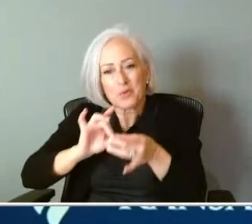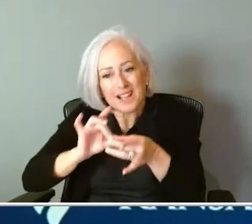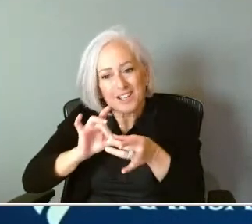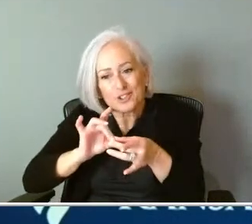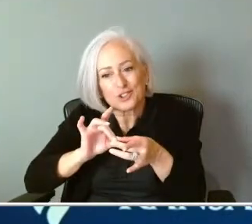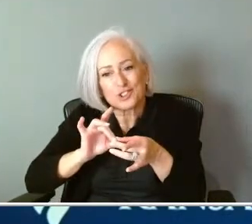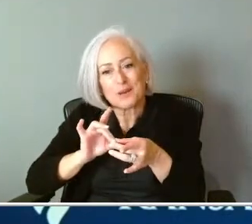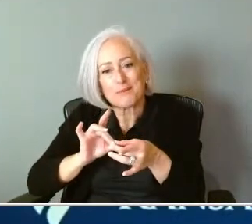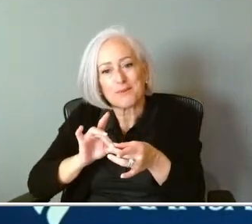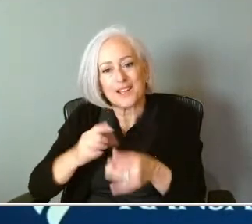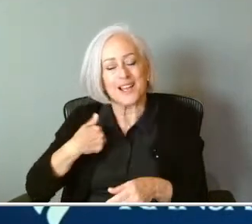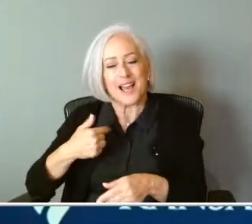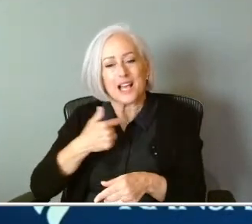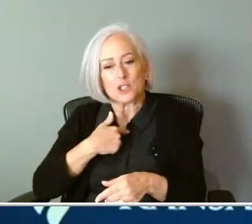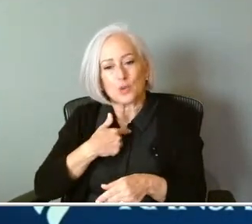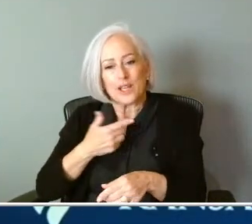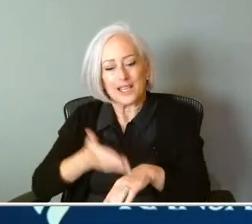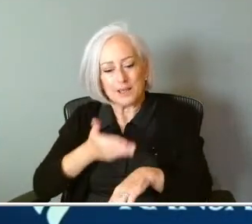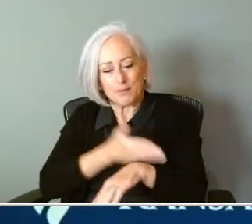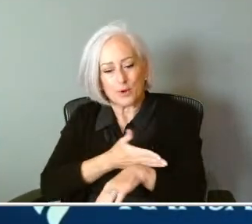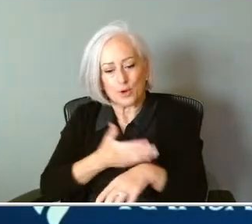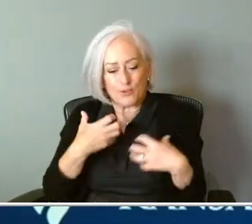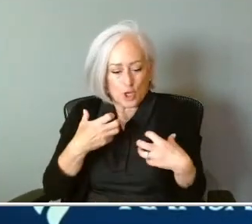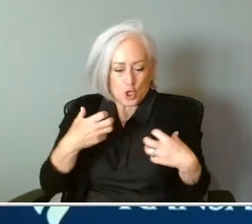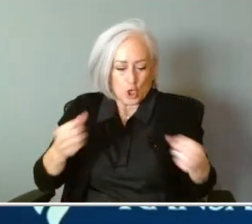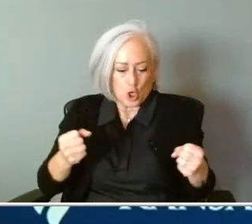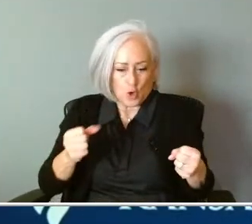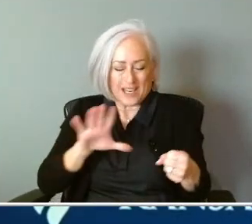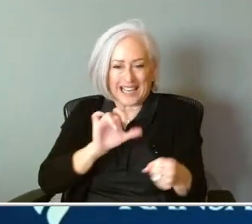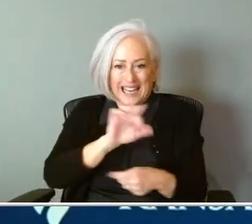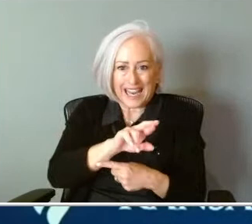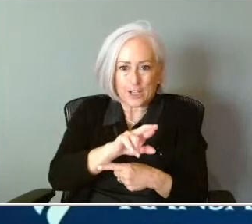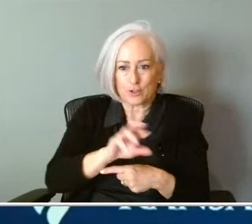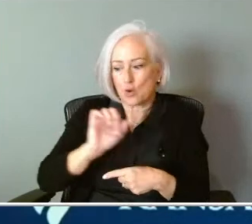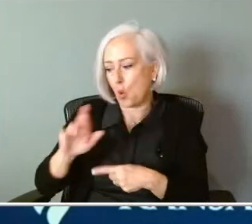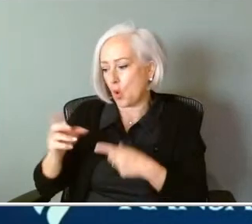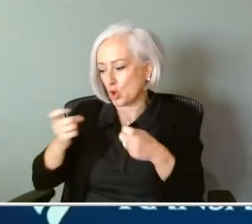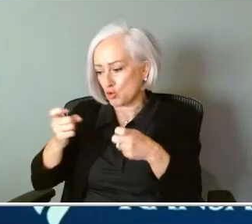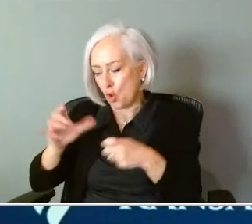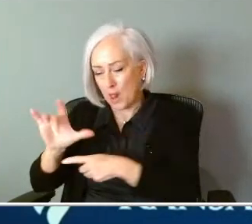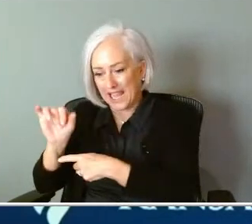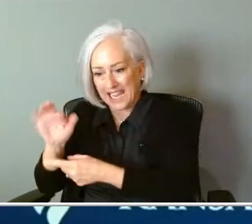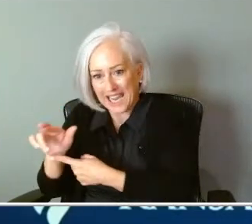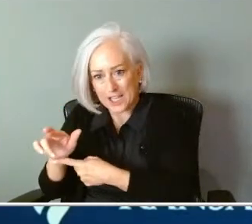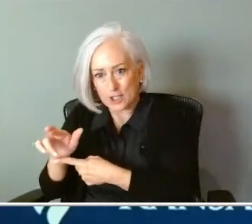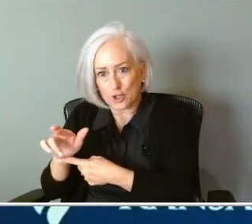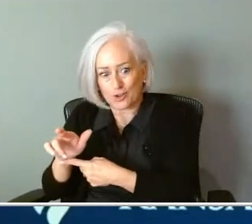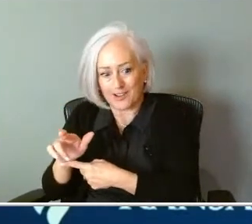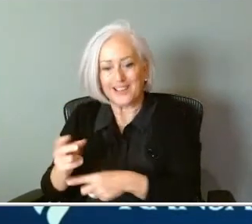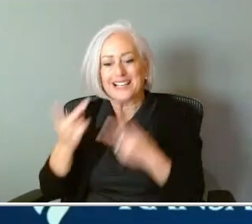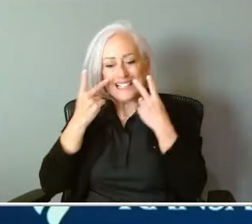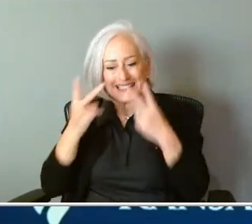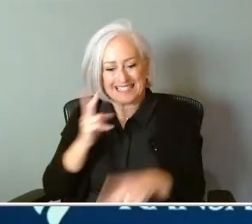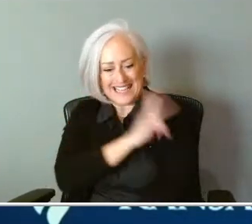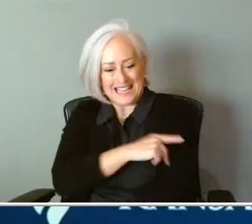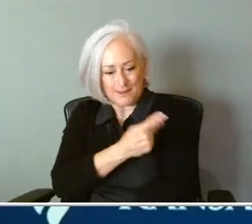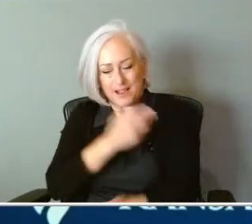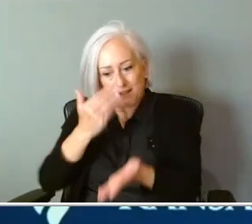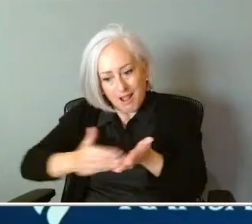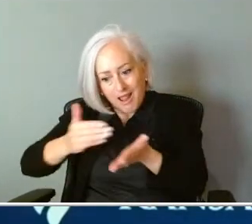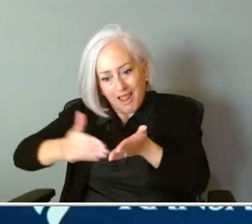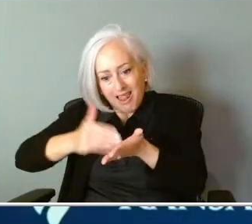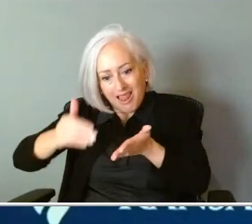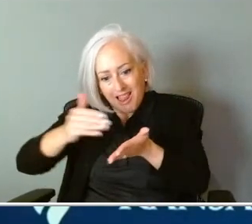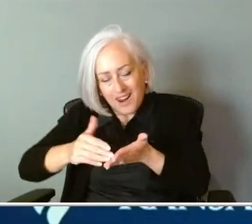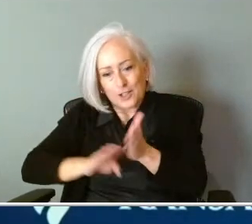better at curing cancer or controlling cancer, having those patients continue to come back and develop relationships with those patients